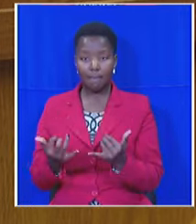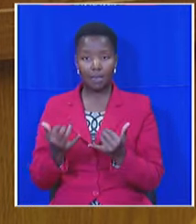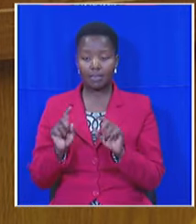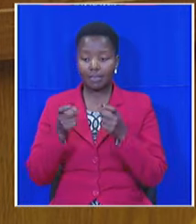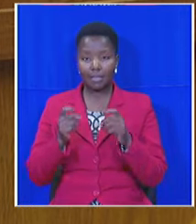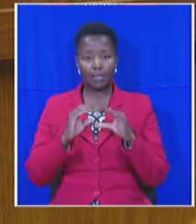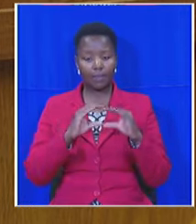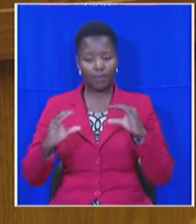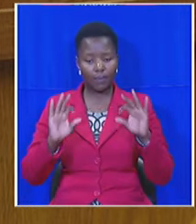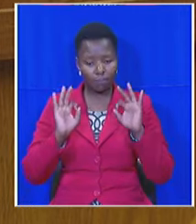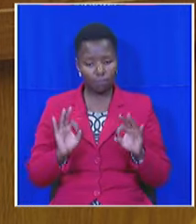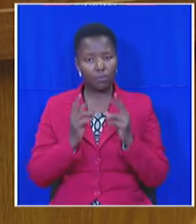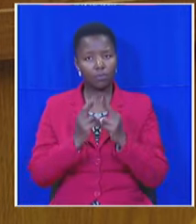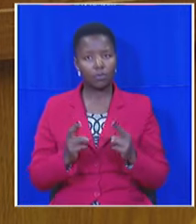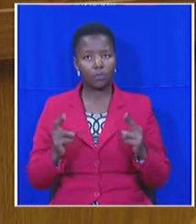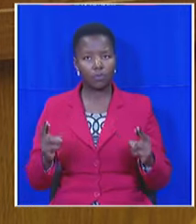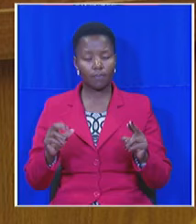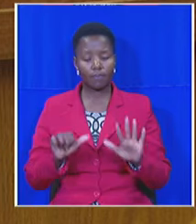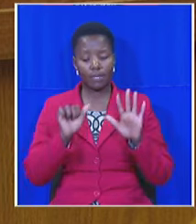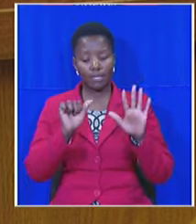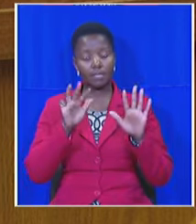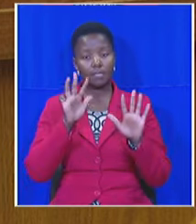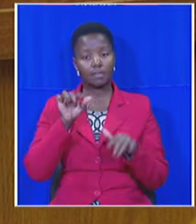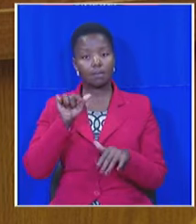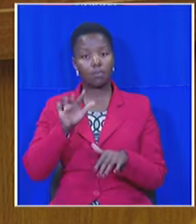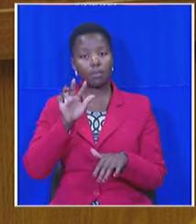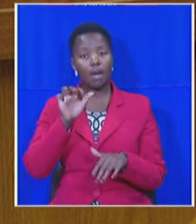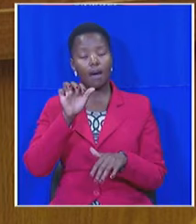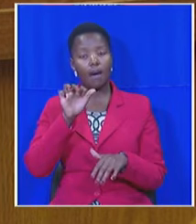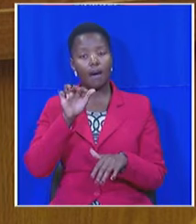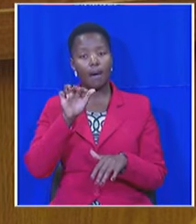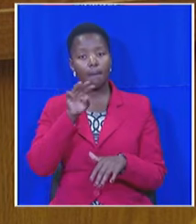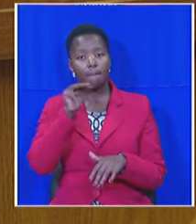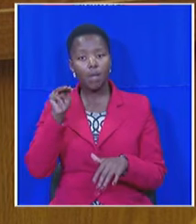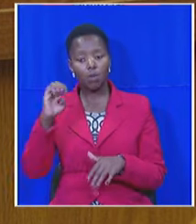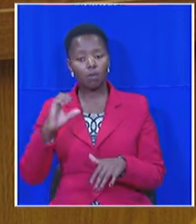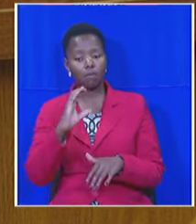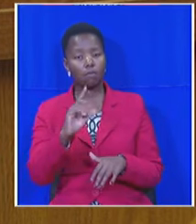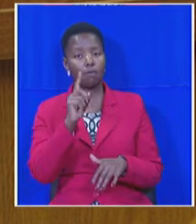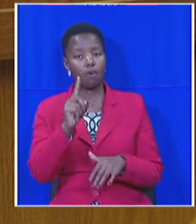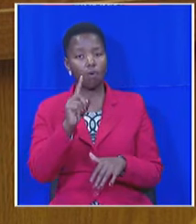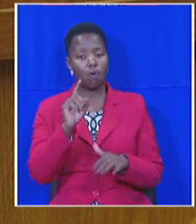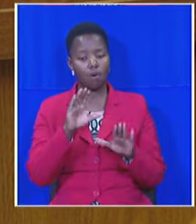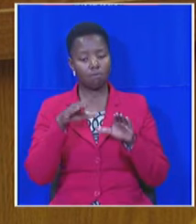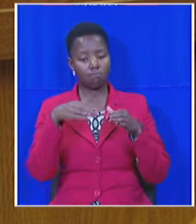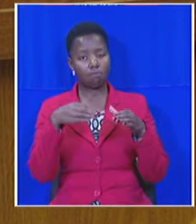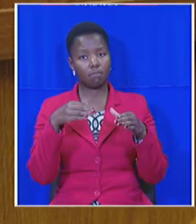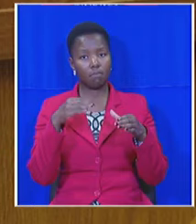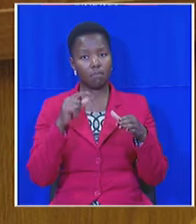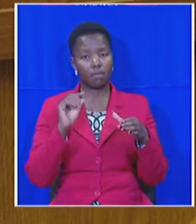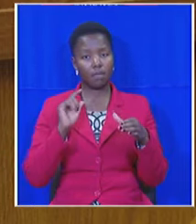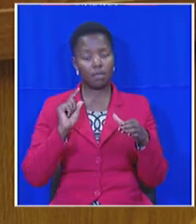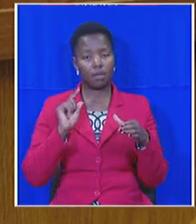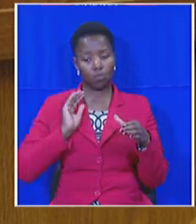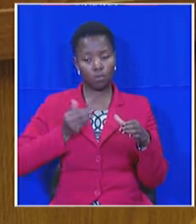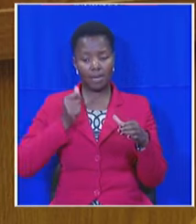resources effectively. 69.9 million is transferred to the Commission for Gender Equality, leaving the department with a